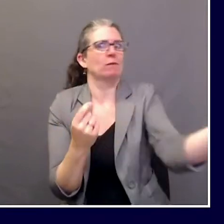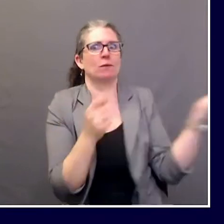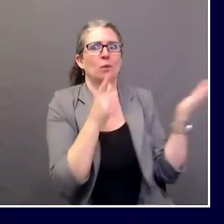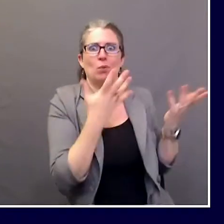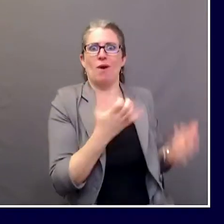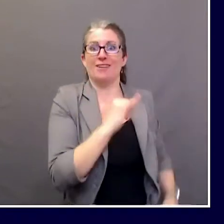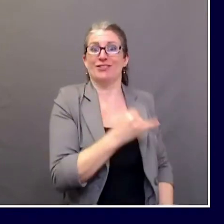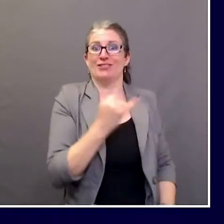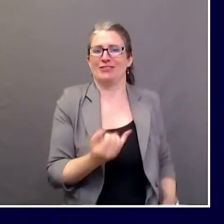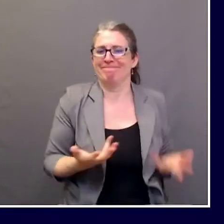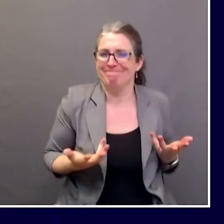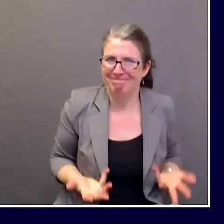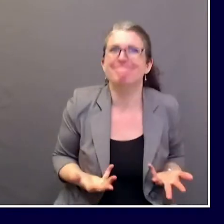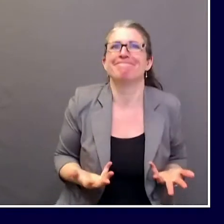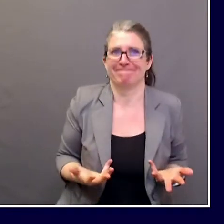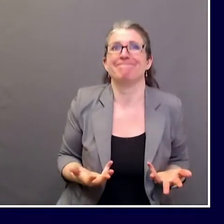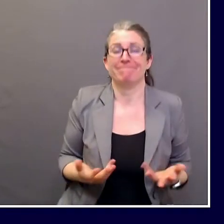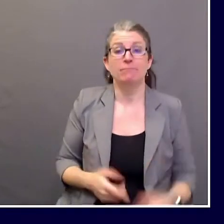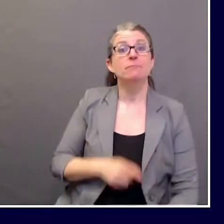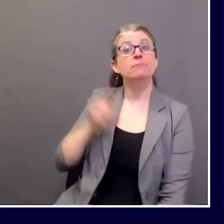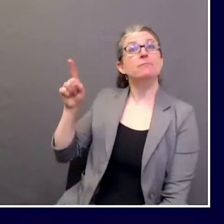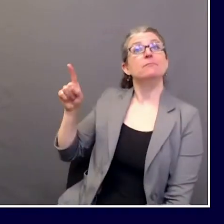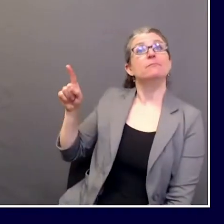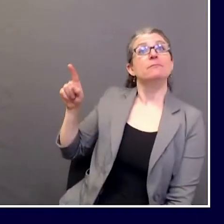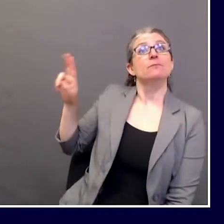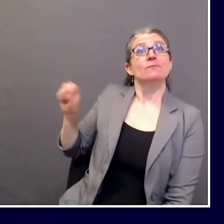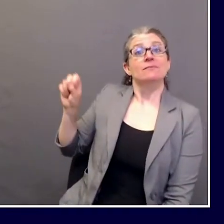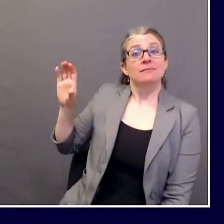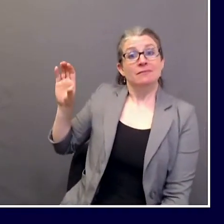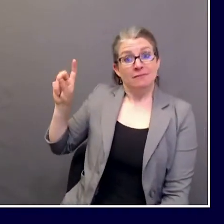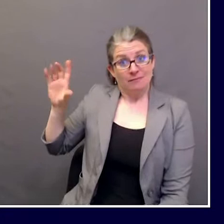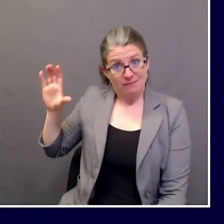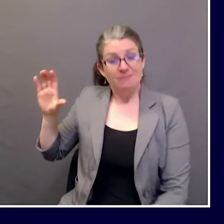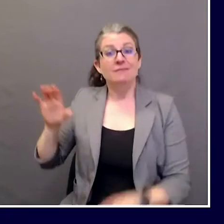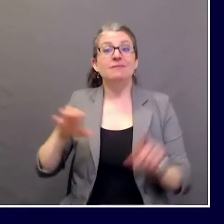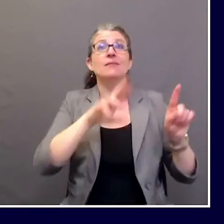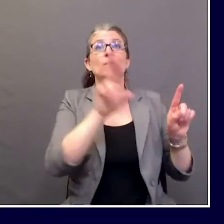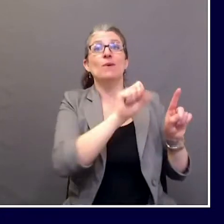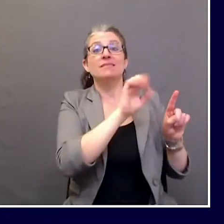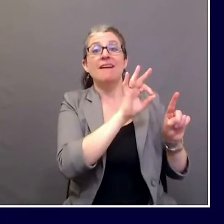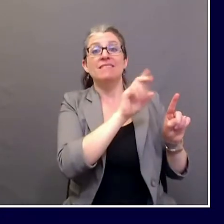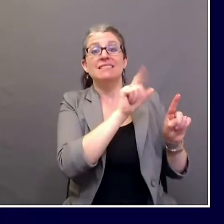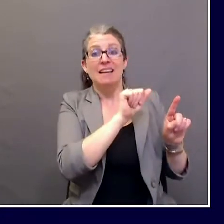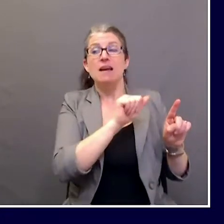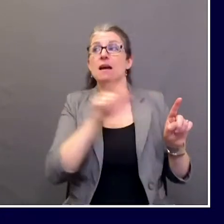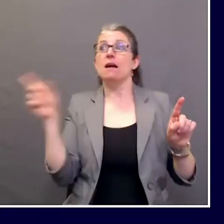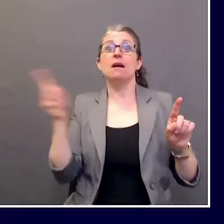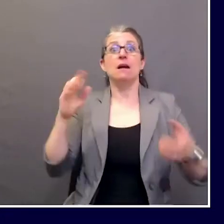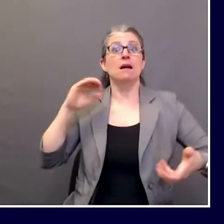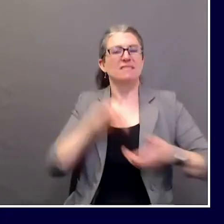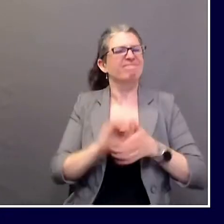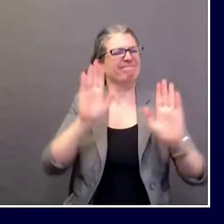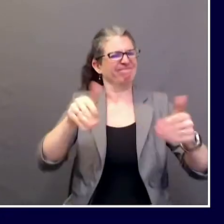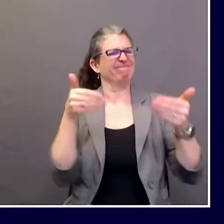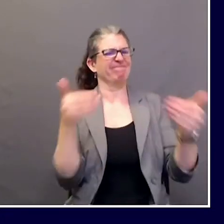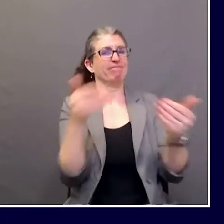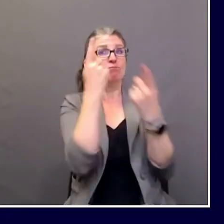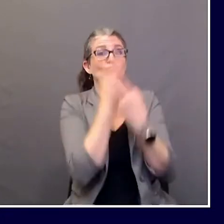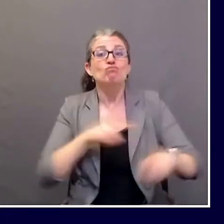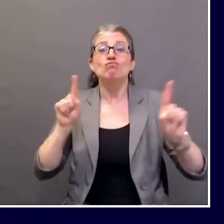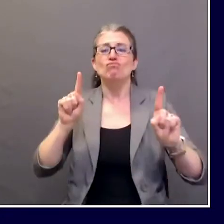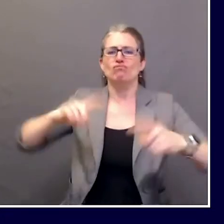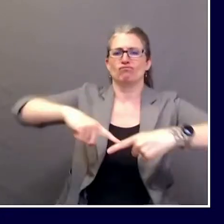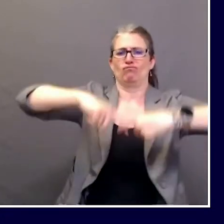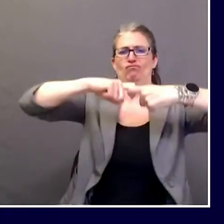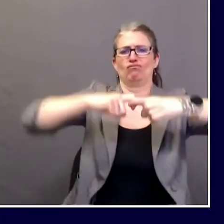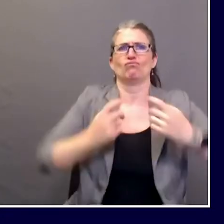possibility and that they are ready to recognize and treat any instances of this type of clot. We here